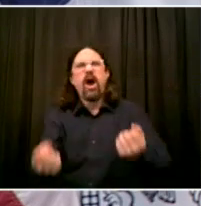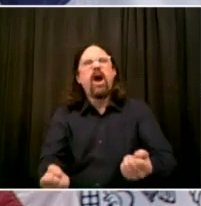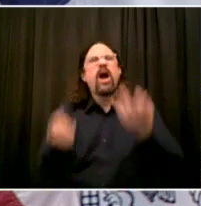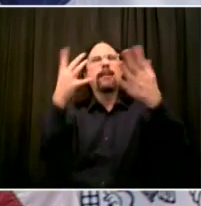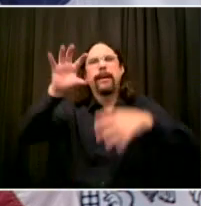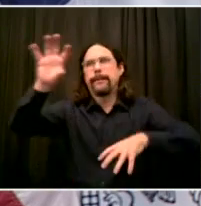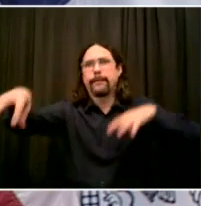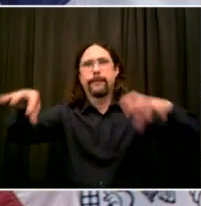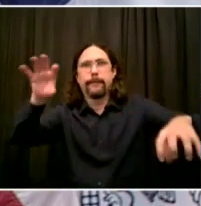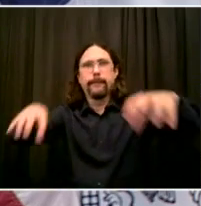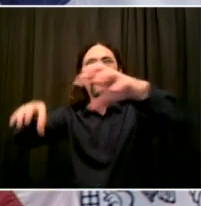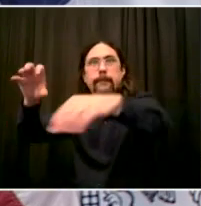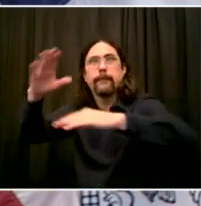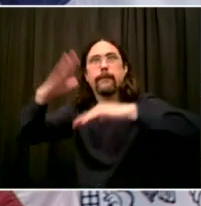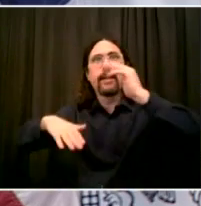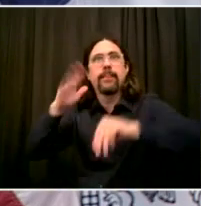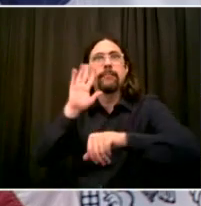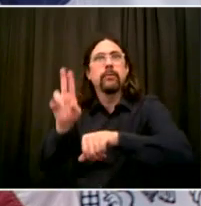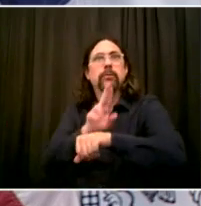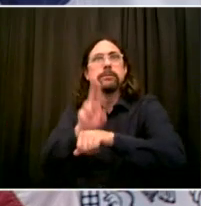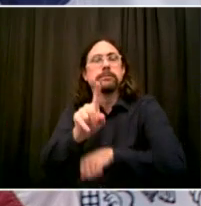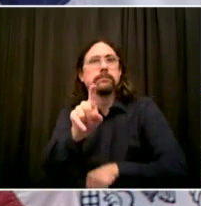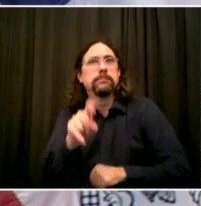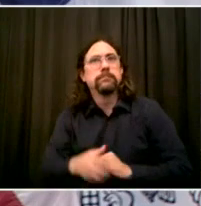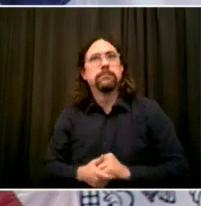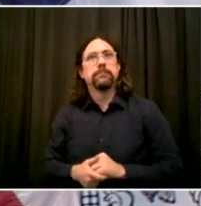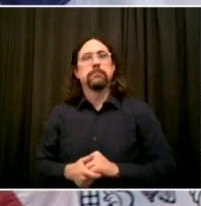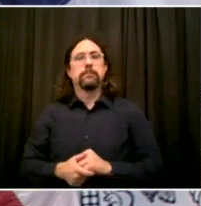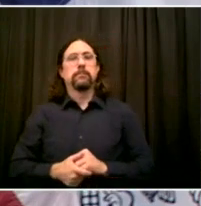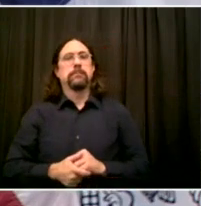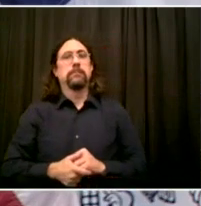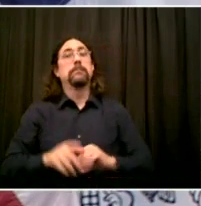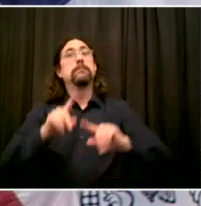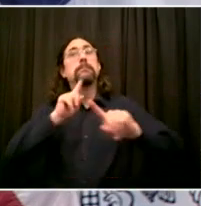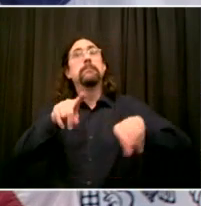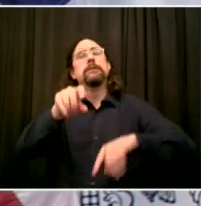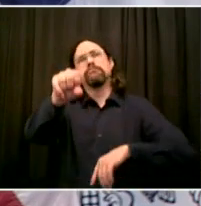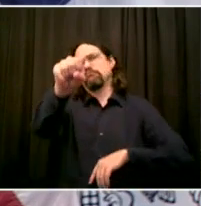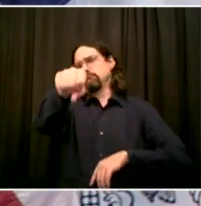great unknown here, Courtney, but the goal is to have everything ready for September.